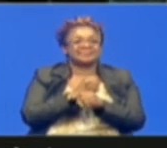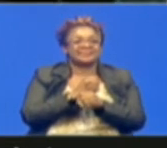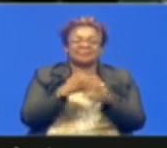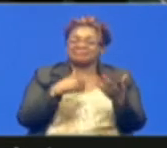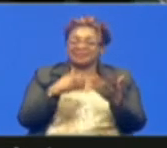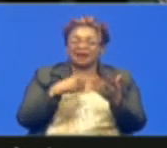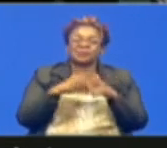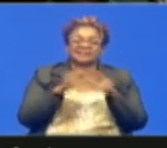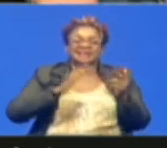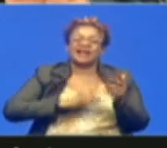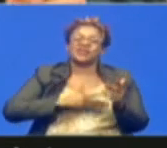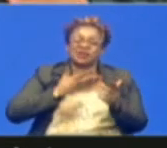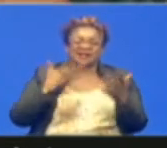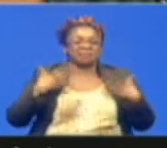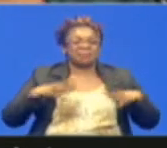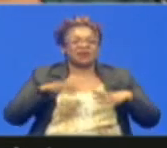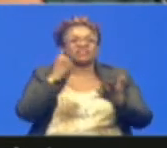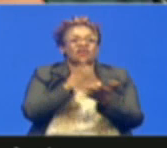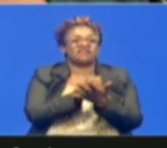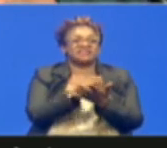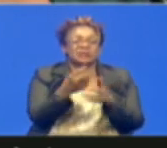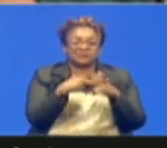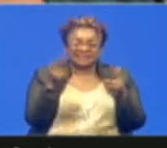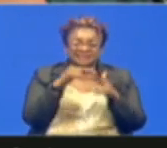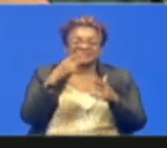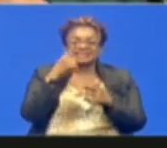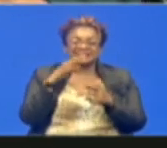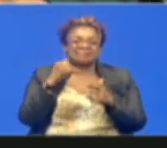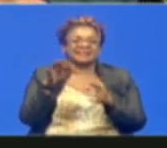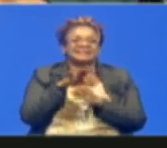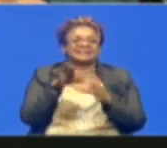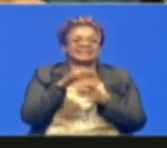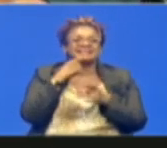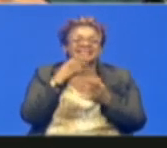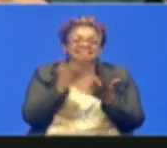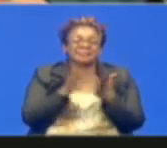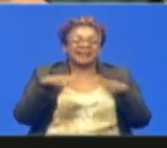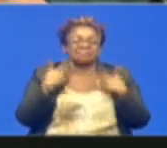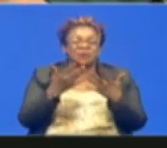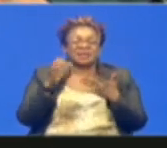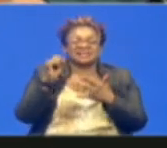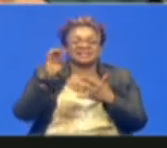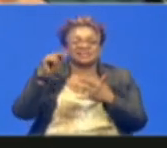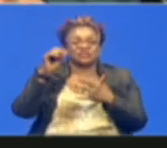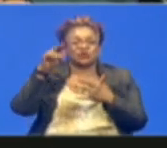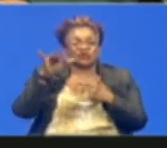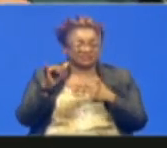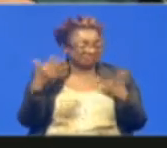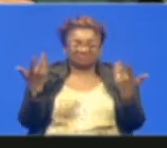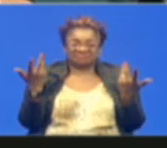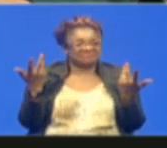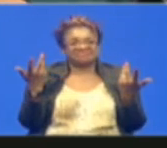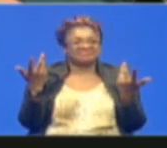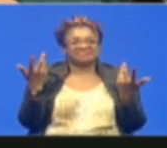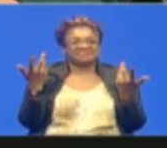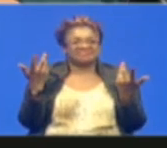I'm going to start annoying a lot of people in the office. So I'm going to start drinking my tea with all those noises. She said something about the sensory. Okay, yeah, I don't know. I do that when